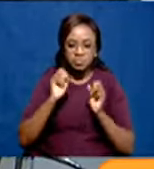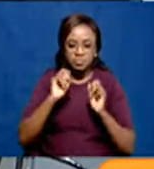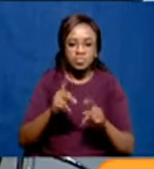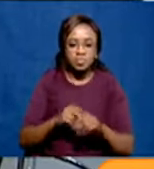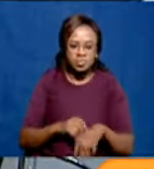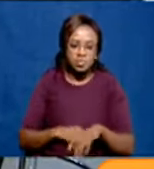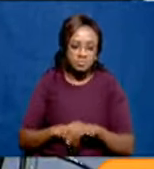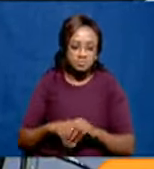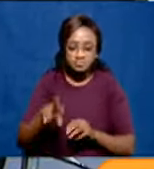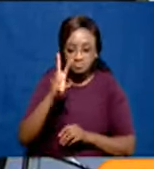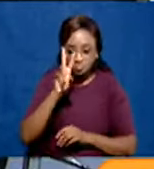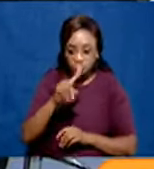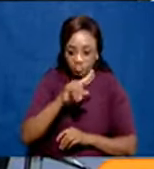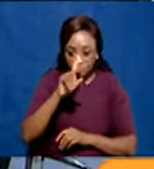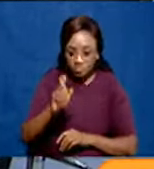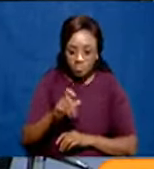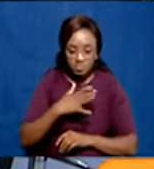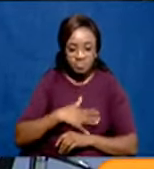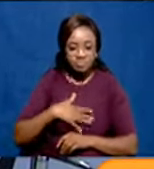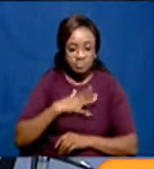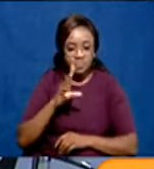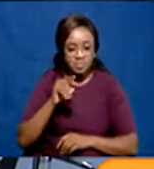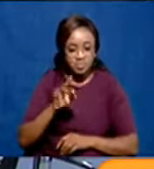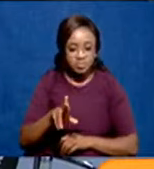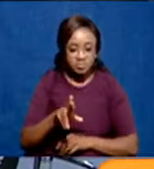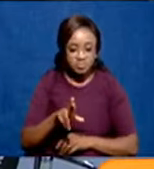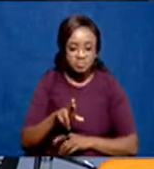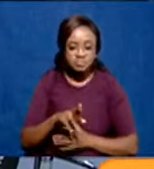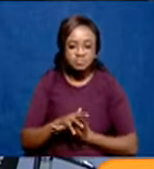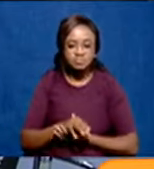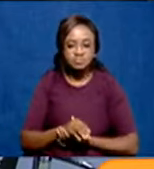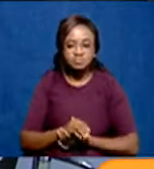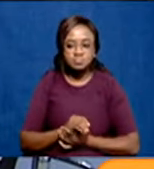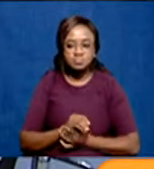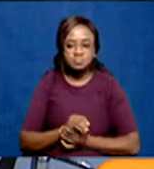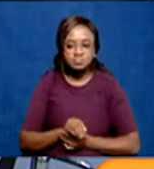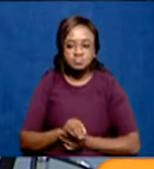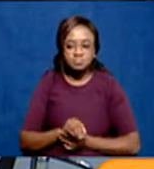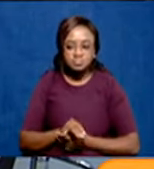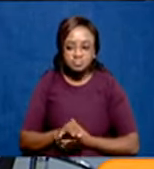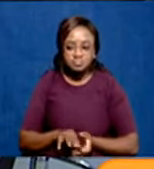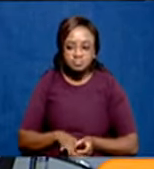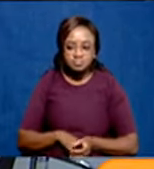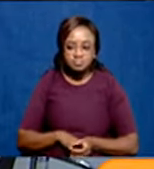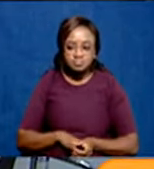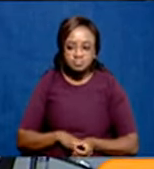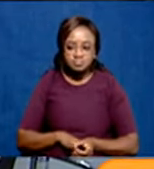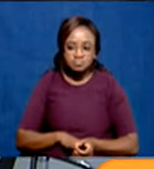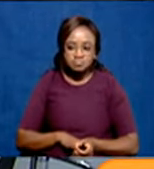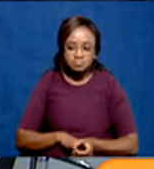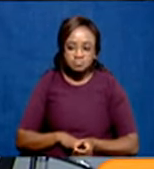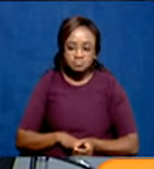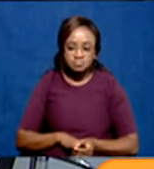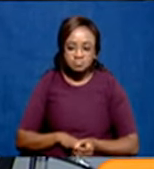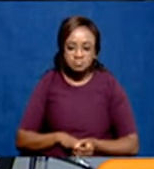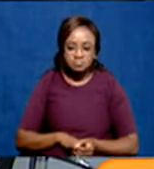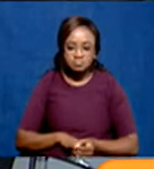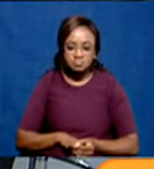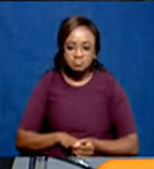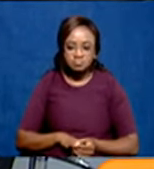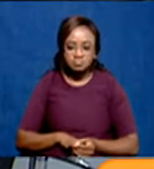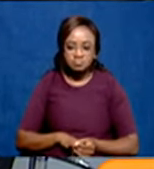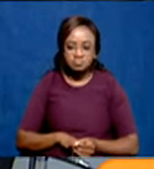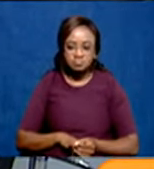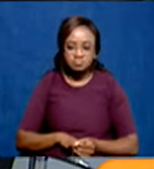two questions. You know, I'm a bit perturbed by what my brother is saying regarding this thing of the level of coverage that will be